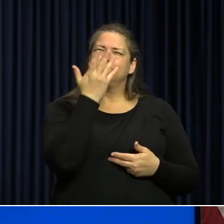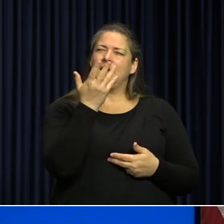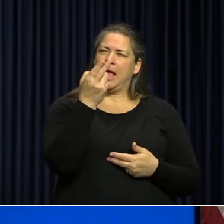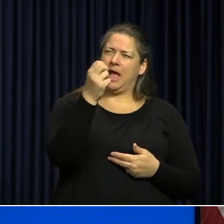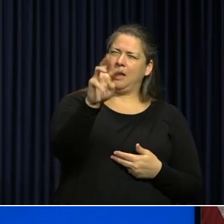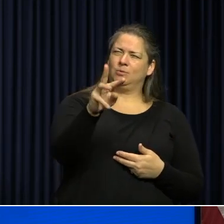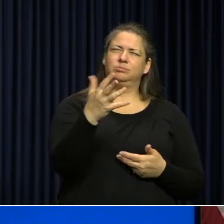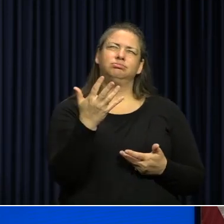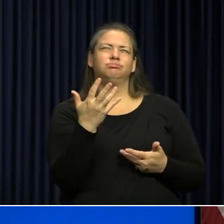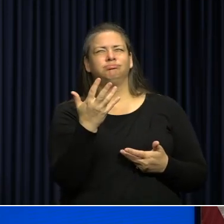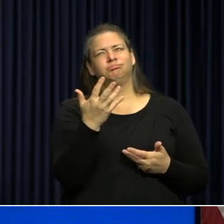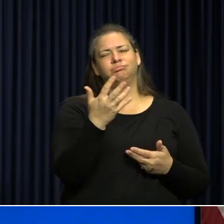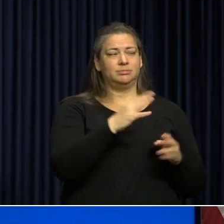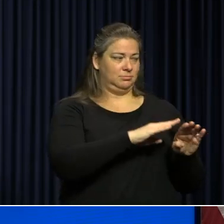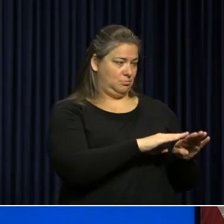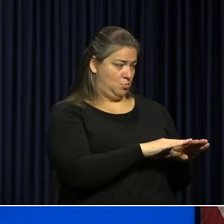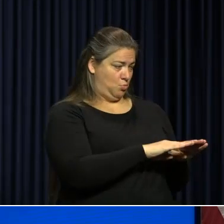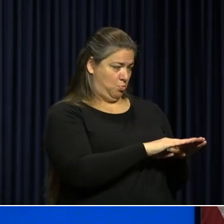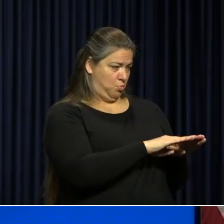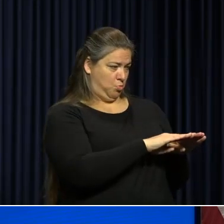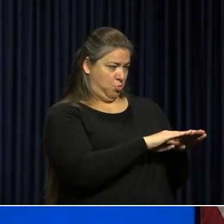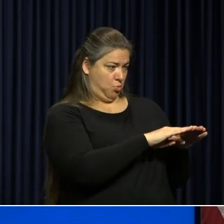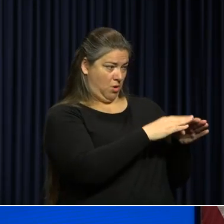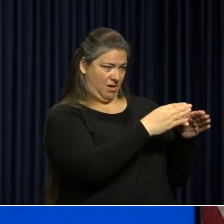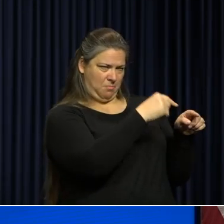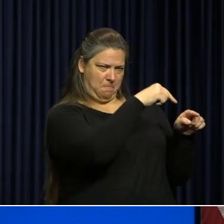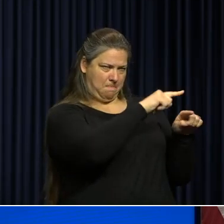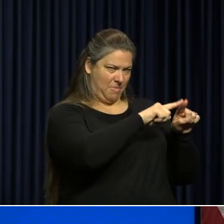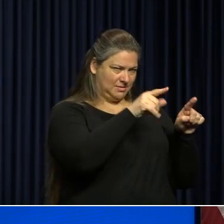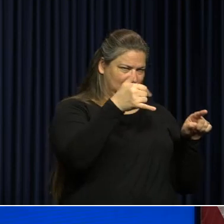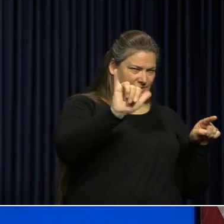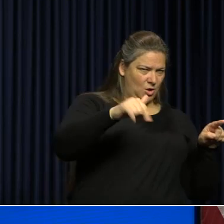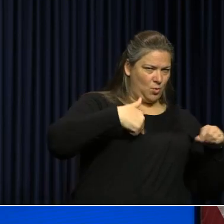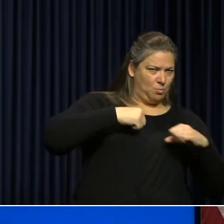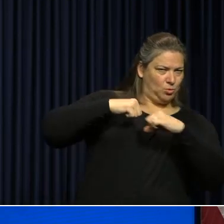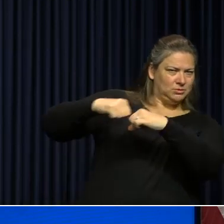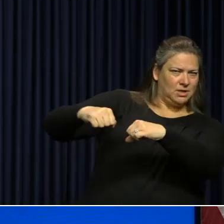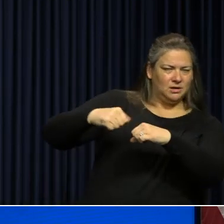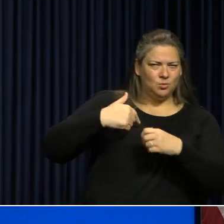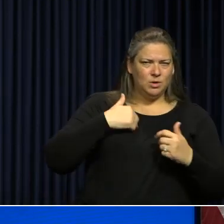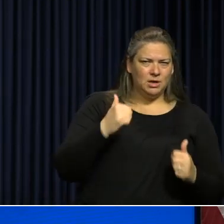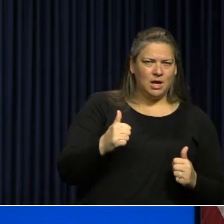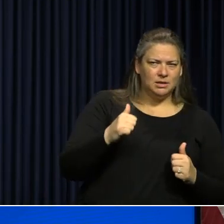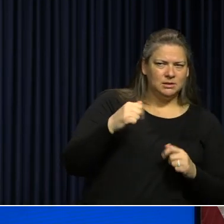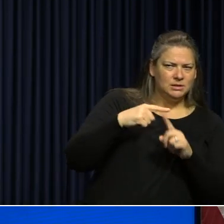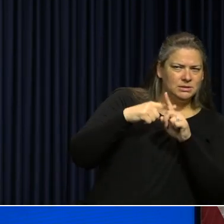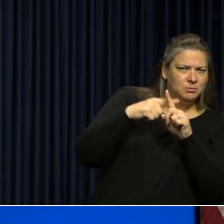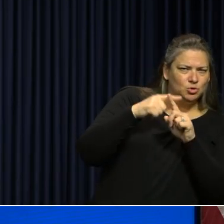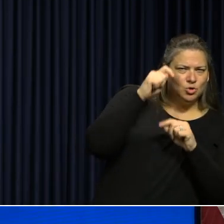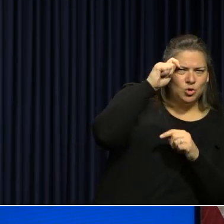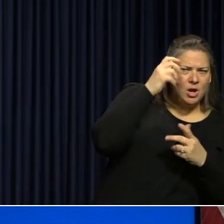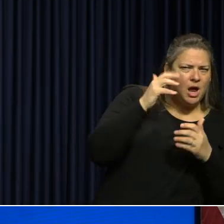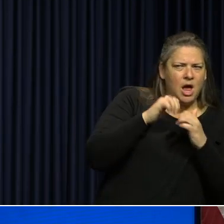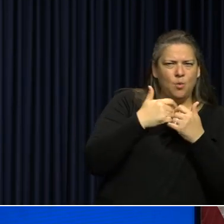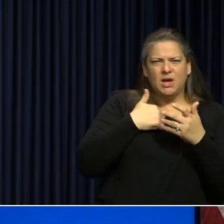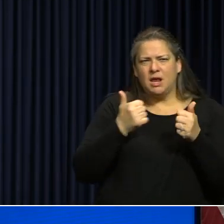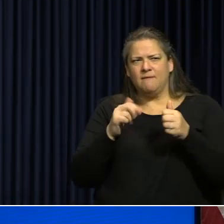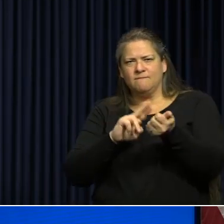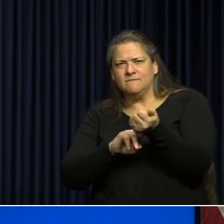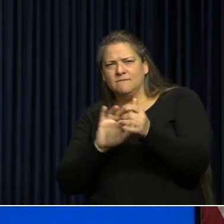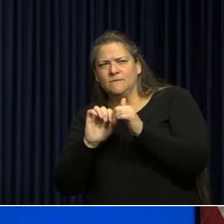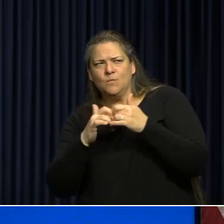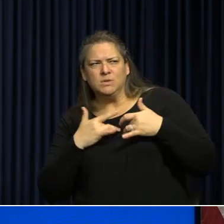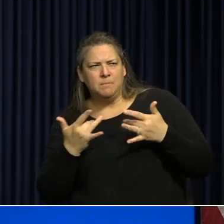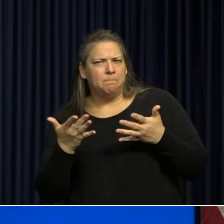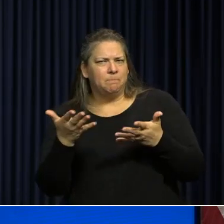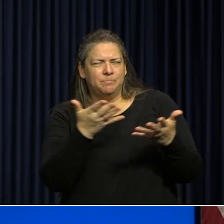gradually, in a way that protects people, in a way that we can always take a temperature as we move forward, healthcare is the place to start, because it's the people